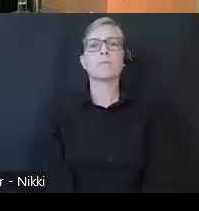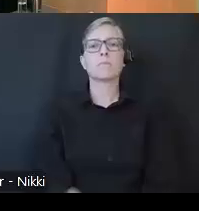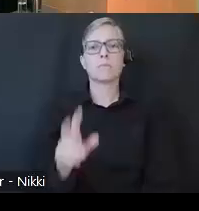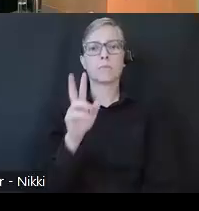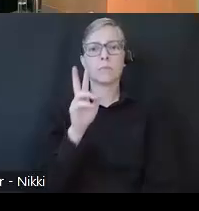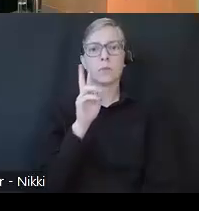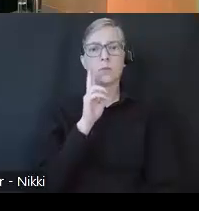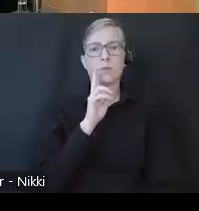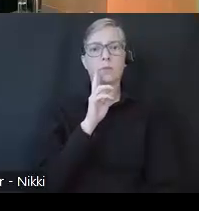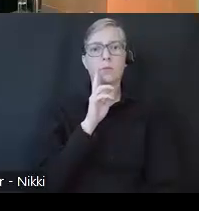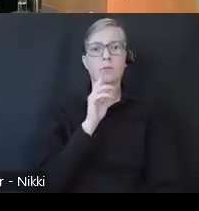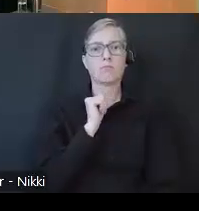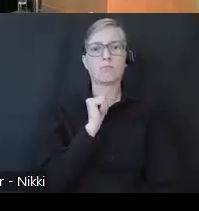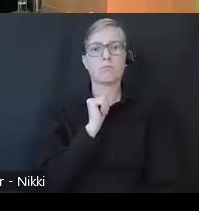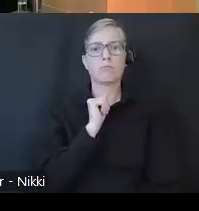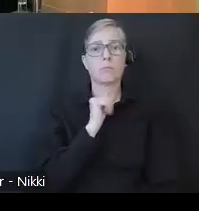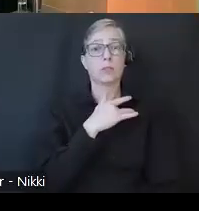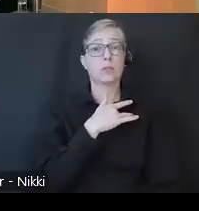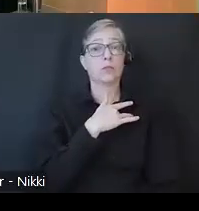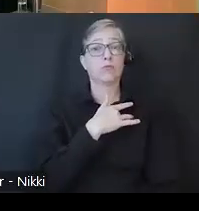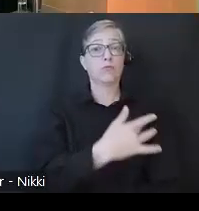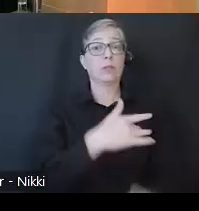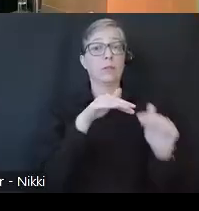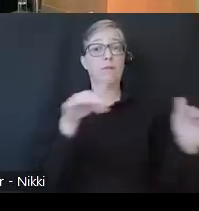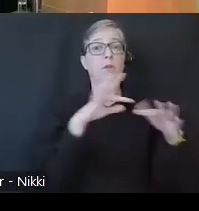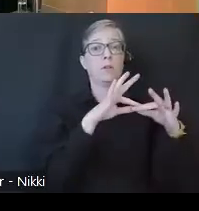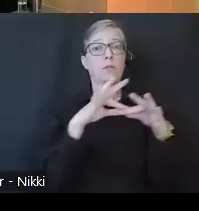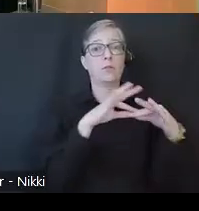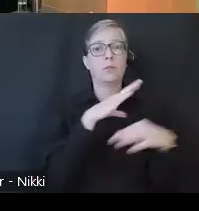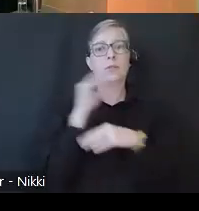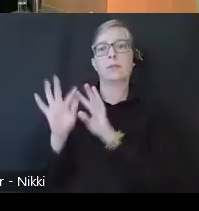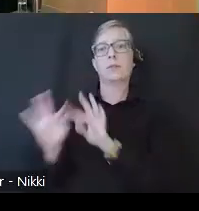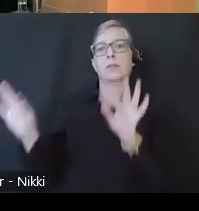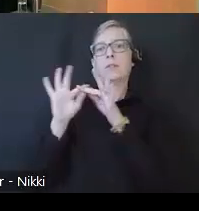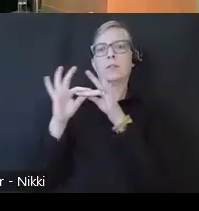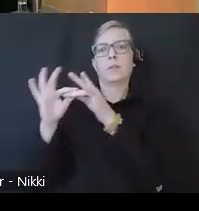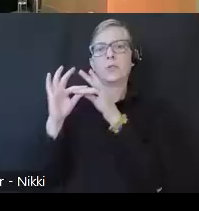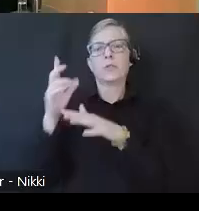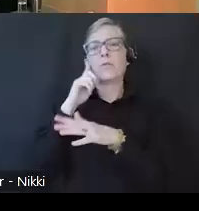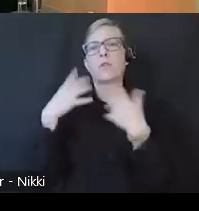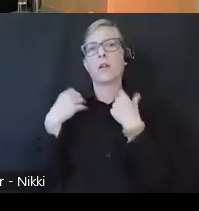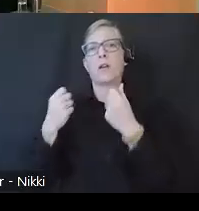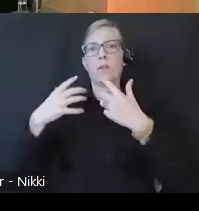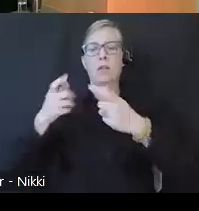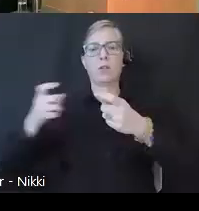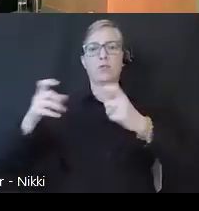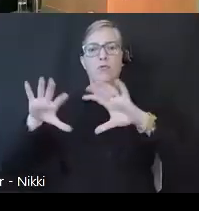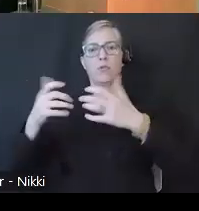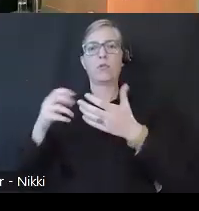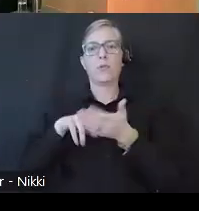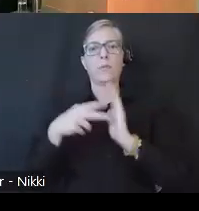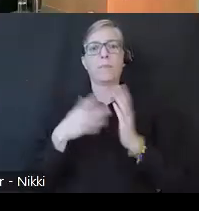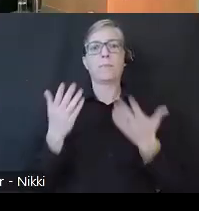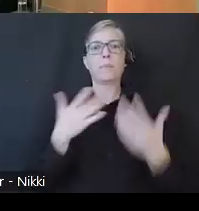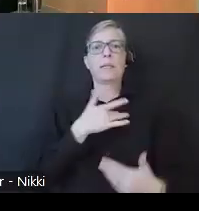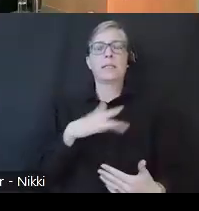control group, suggesting that the ratings on the mismatch condition may be sensitive to these